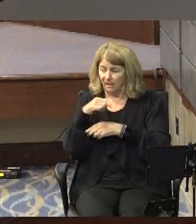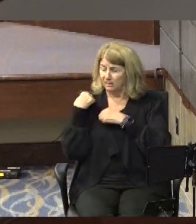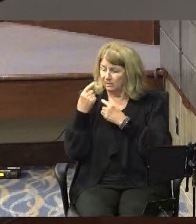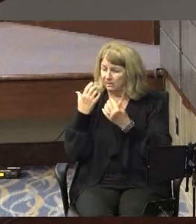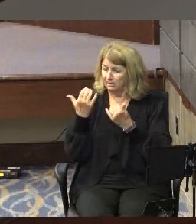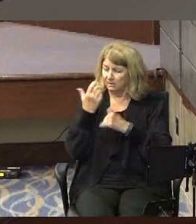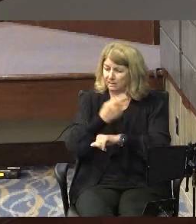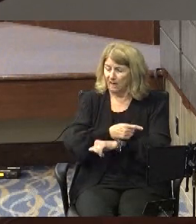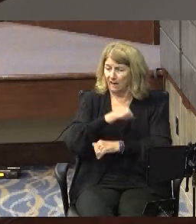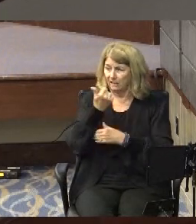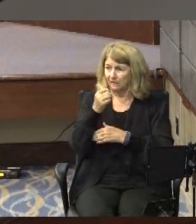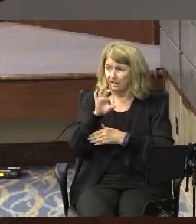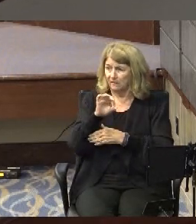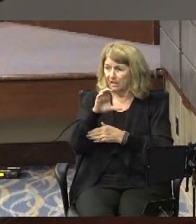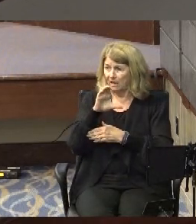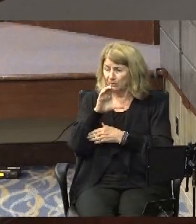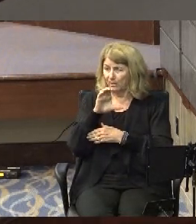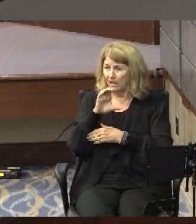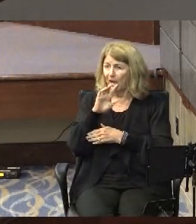at